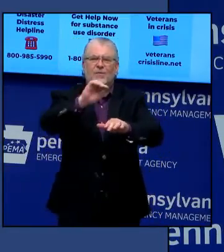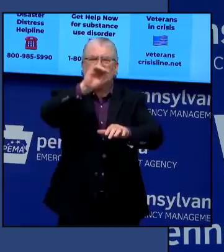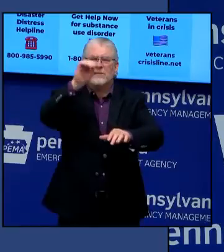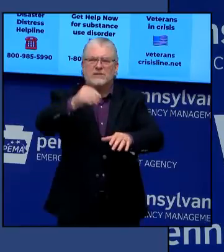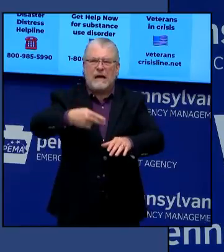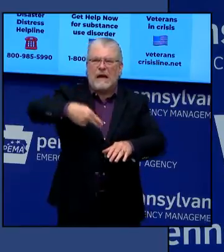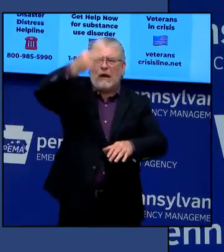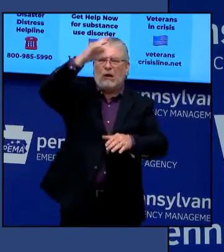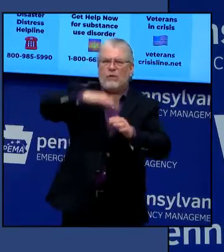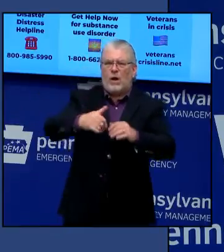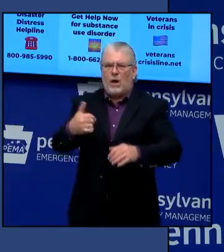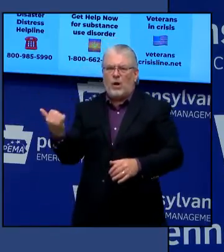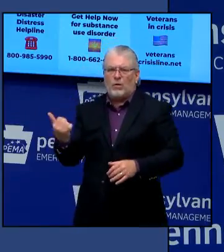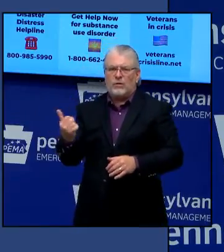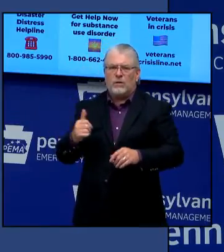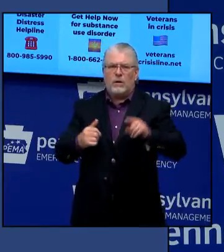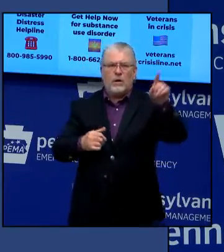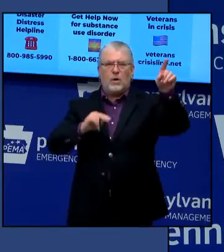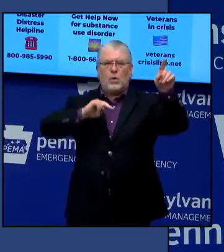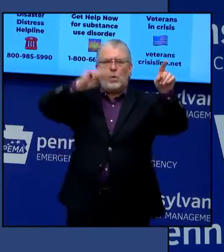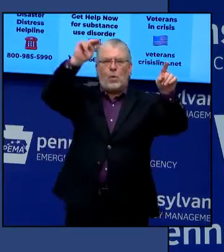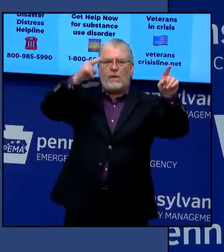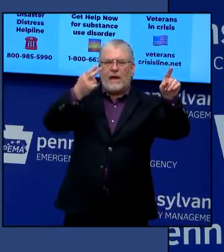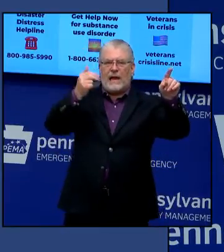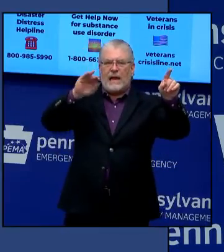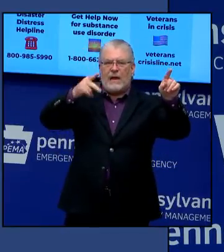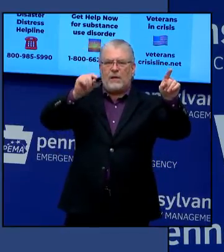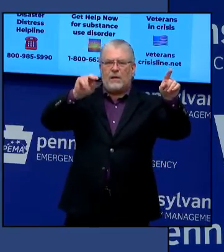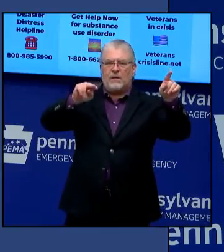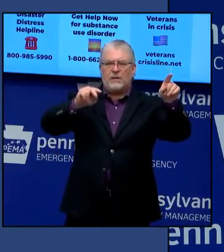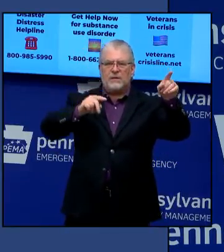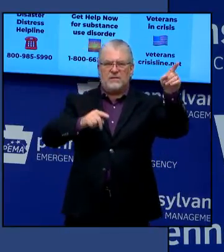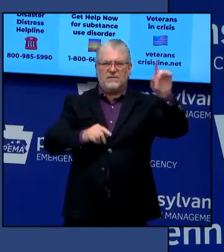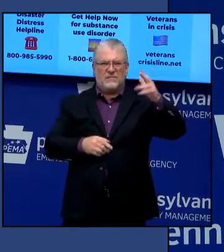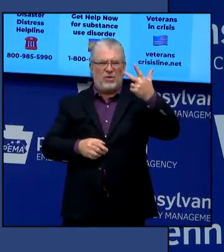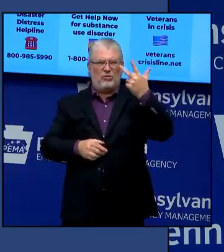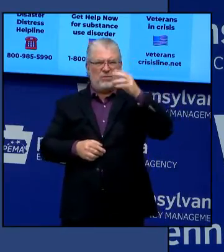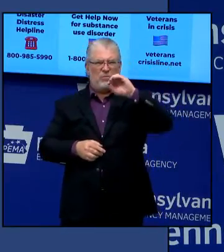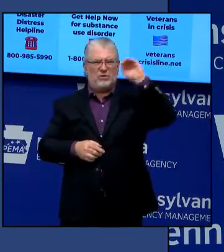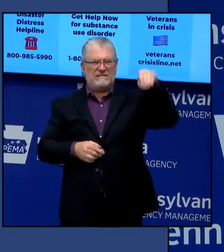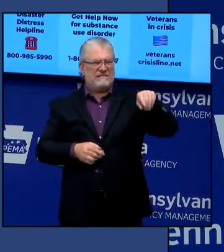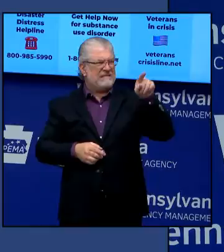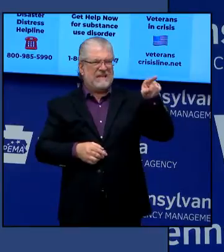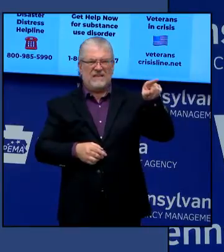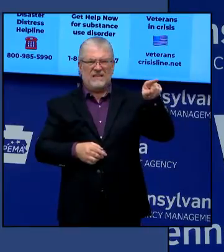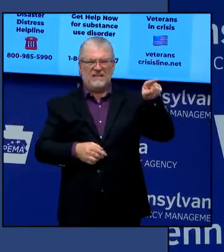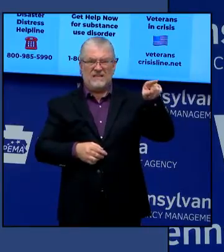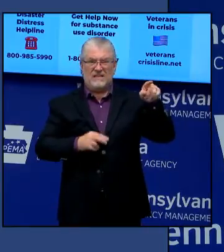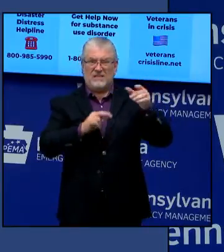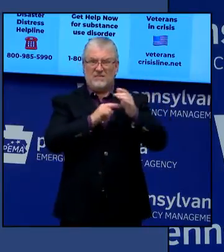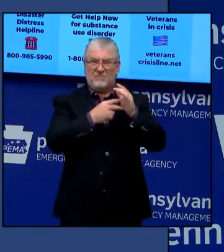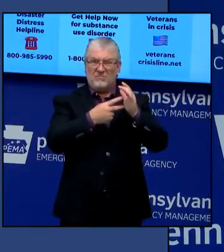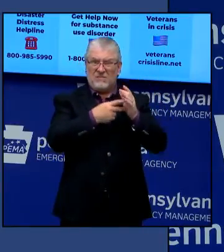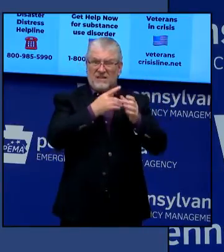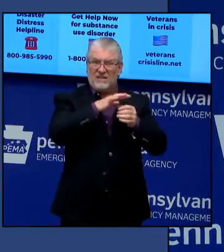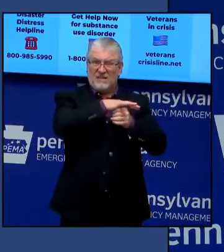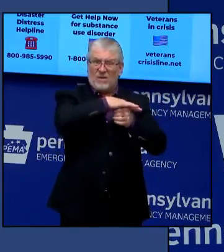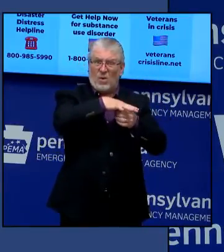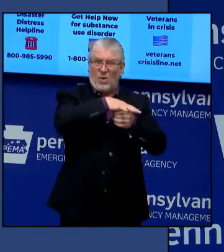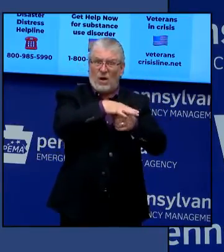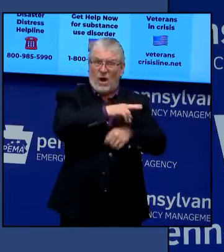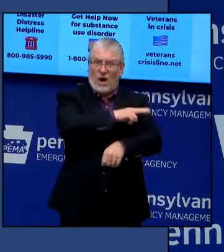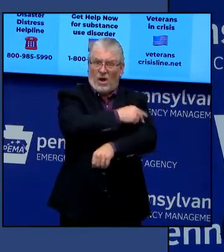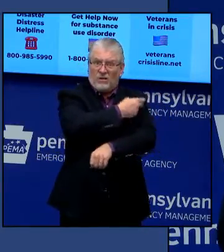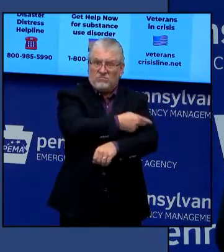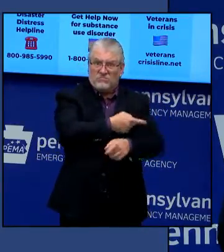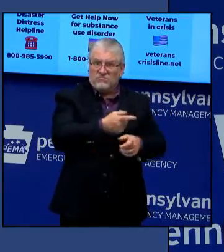the Department of Health looking into why? Does it have to do with the local hospital's ability to treat patients or perhaps a different strain of the virus?